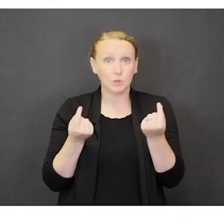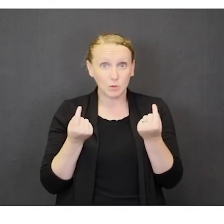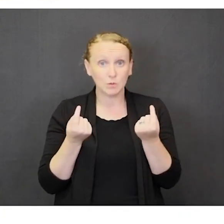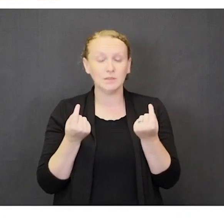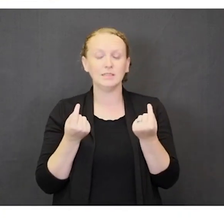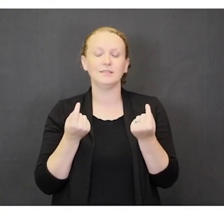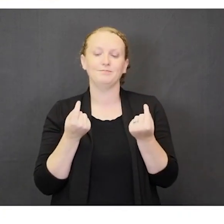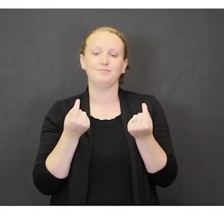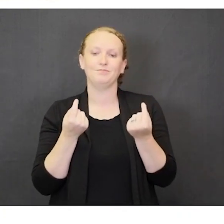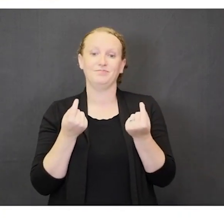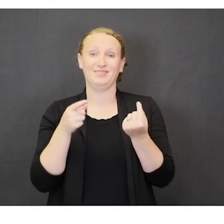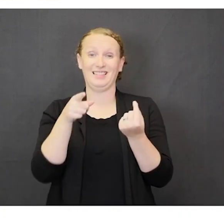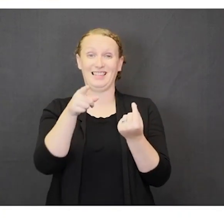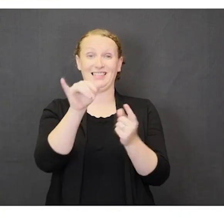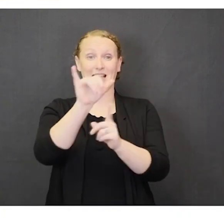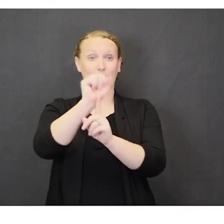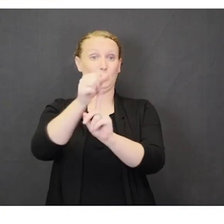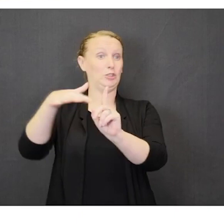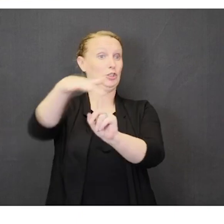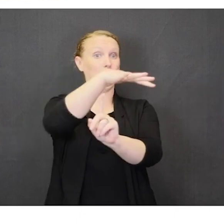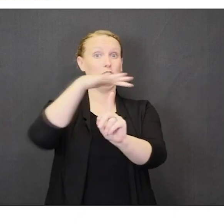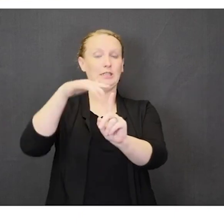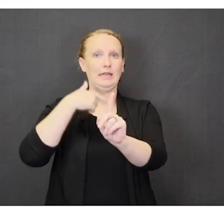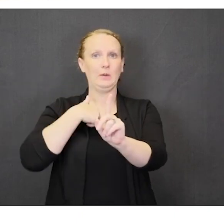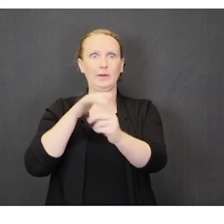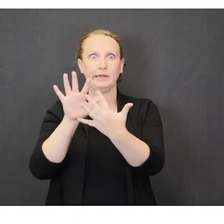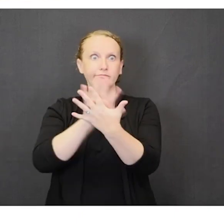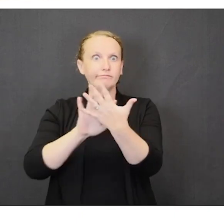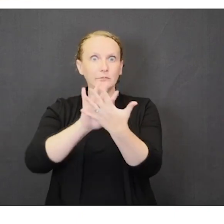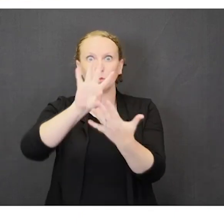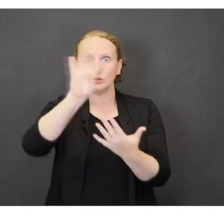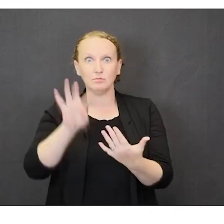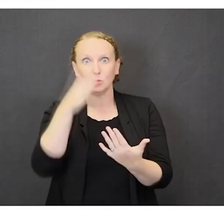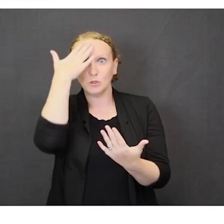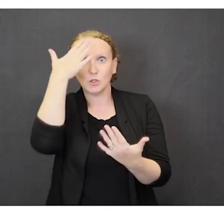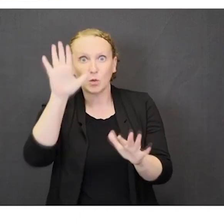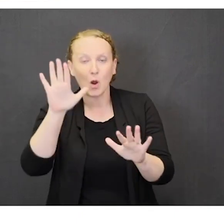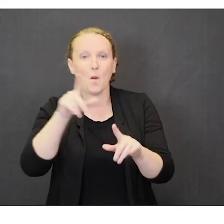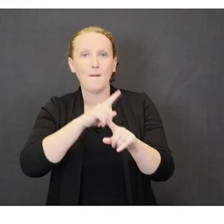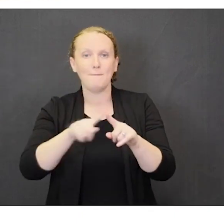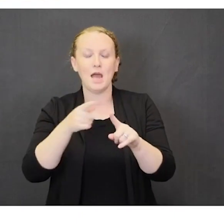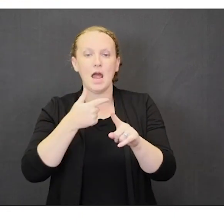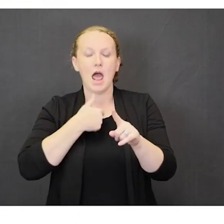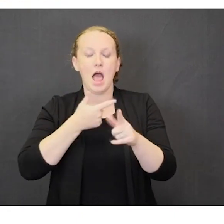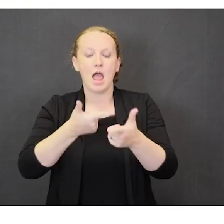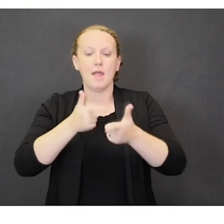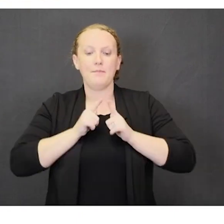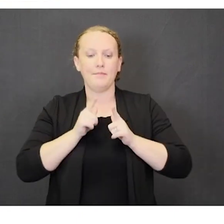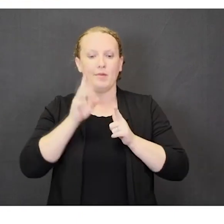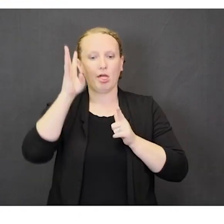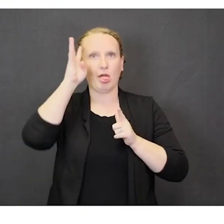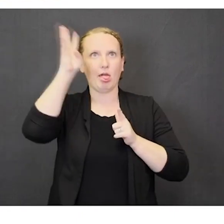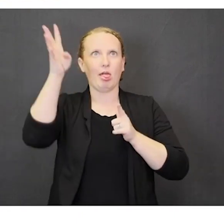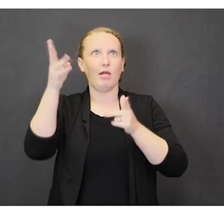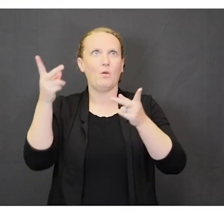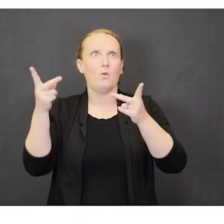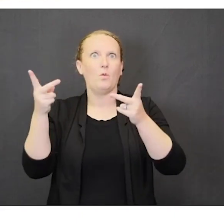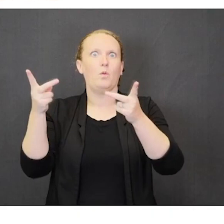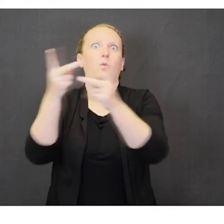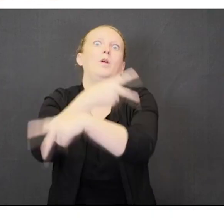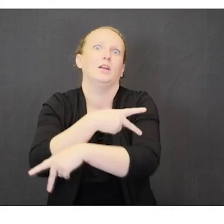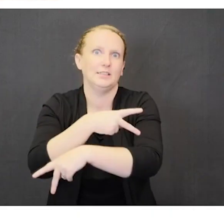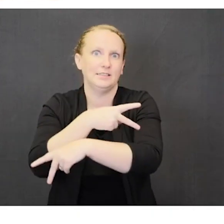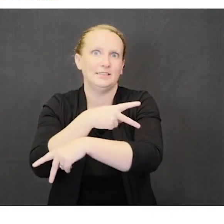situation and we are projecting worst case scenario into the unknown. So we are actually from